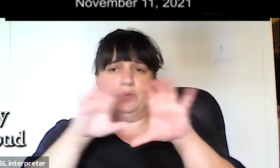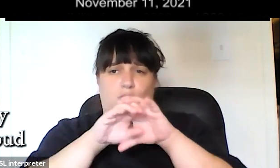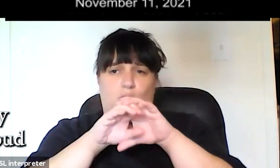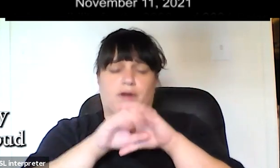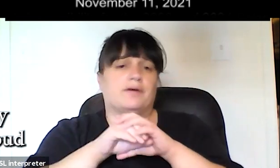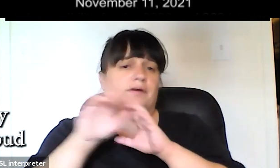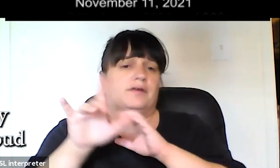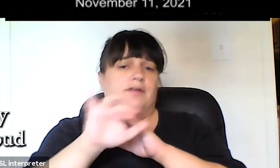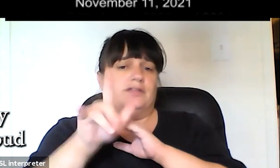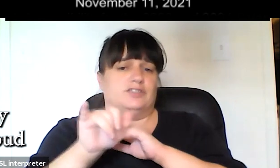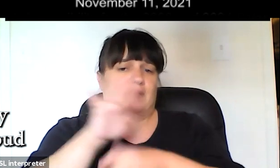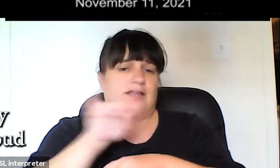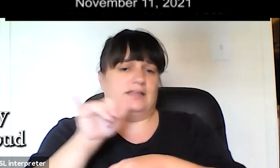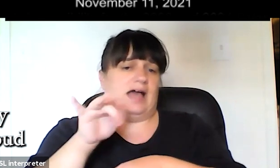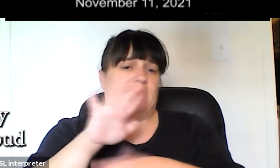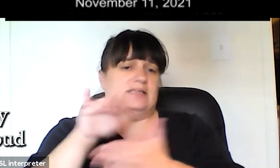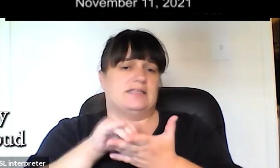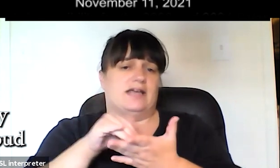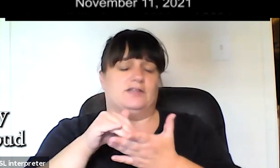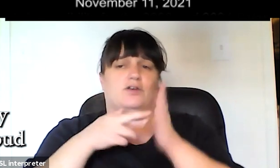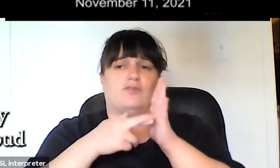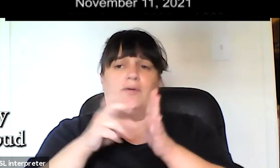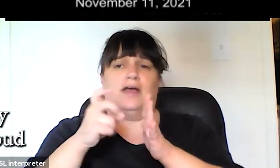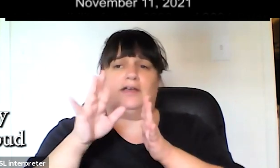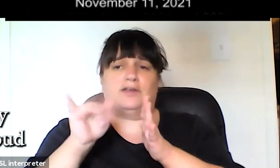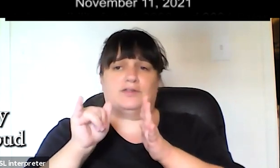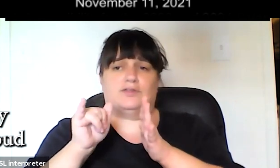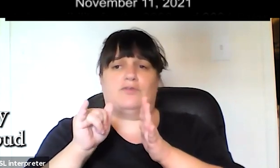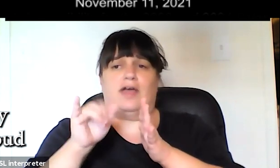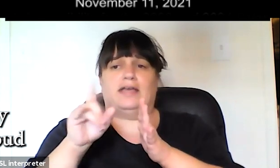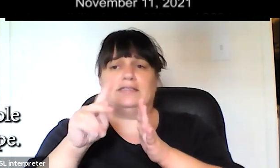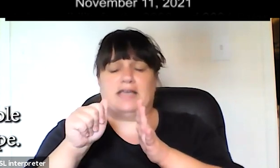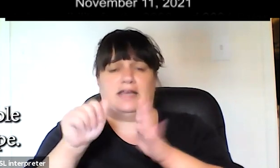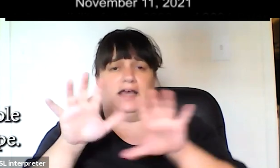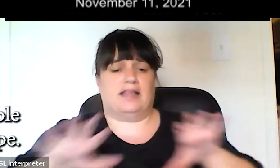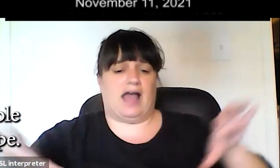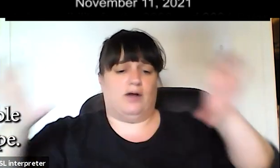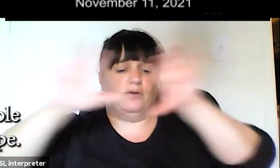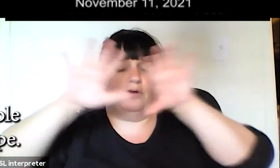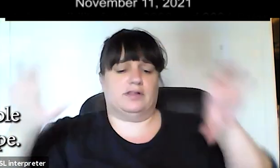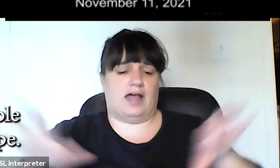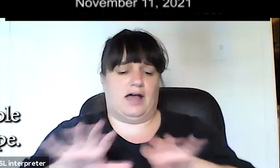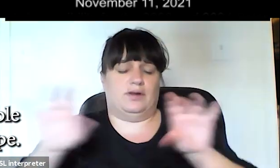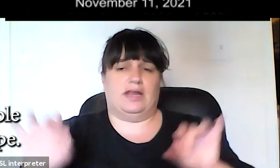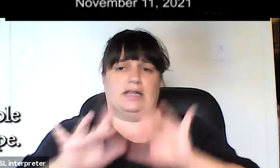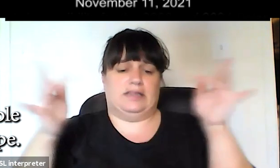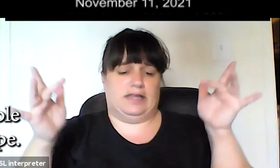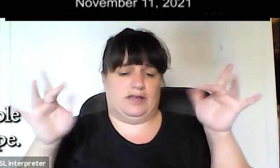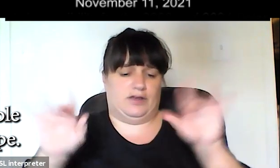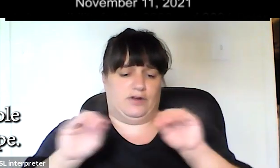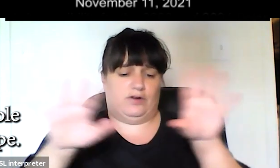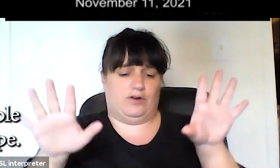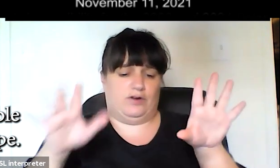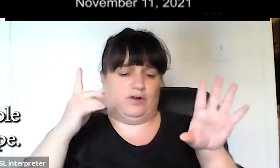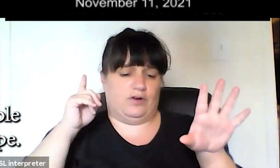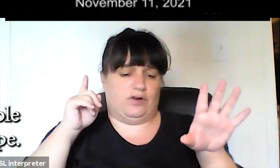The jelly-like center represents X-ray data from Chandra, and the outer cloud and translucent circles represent visible